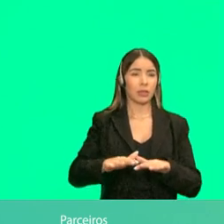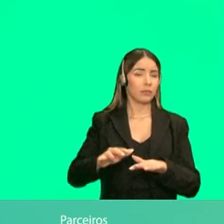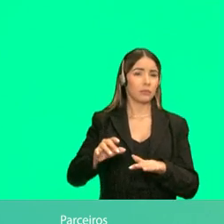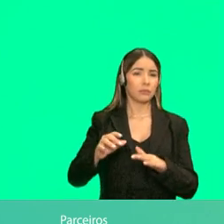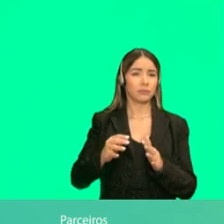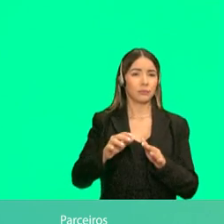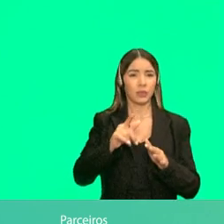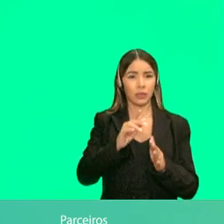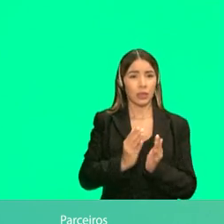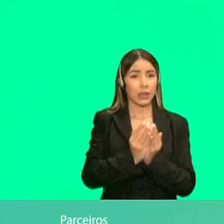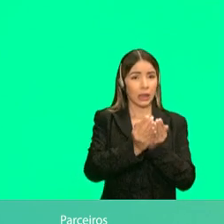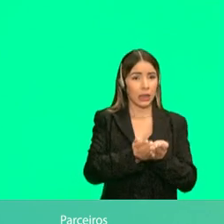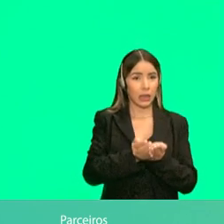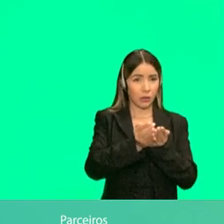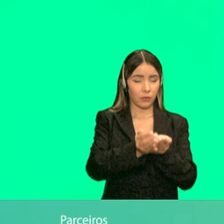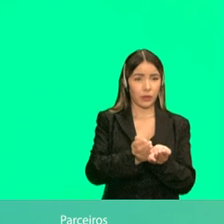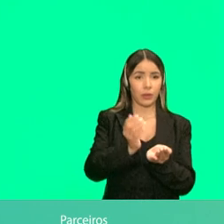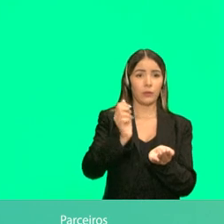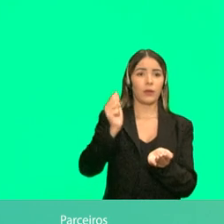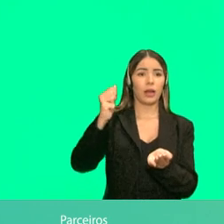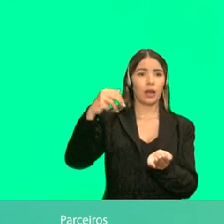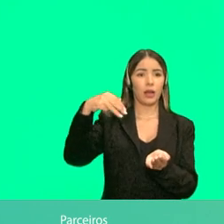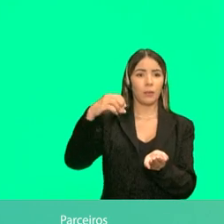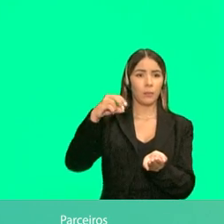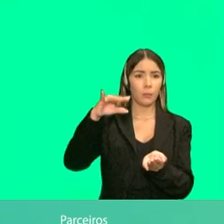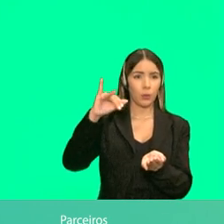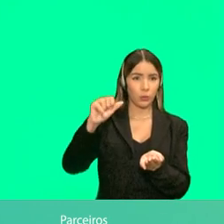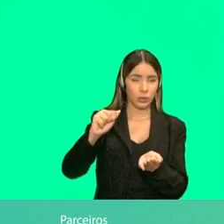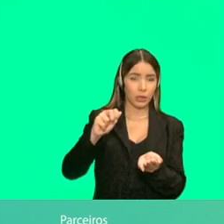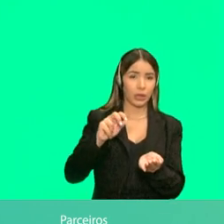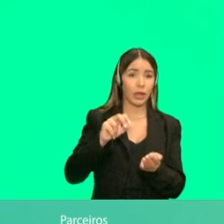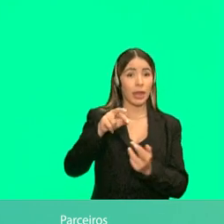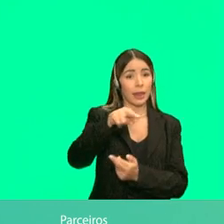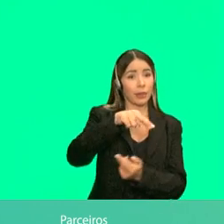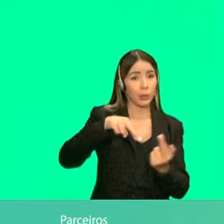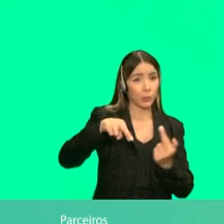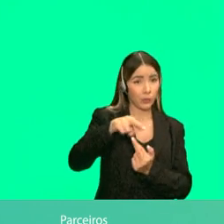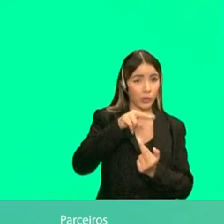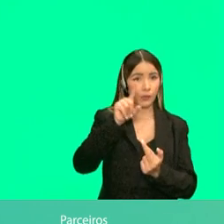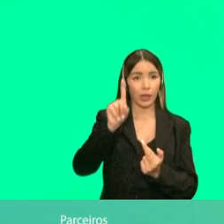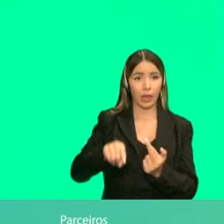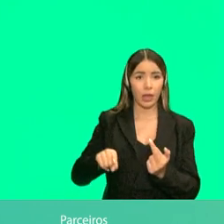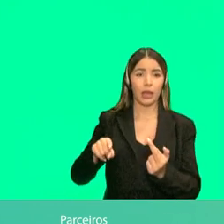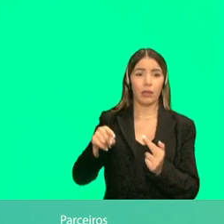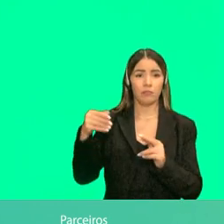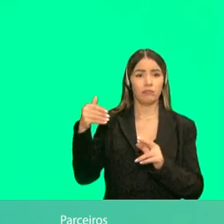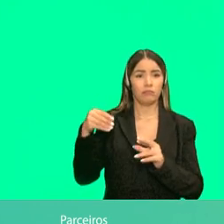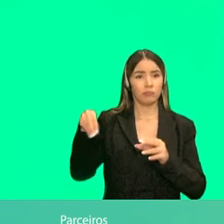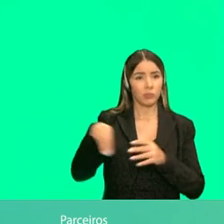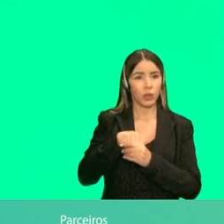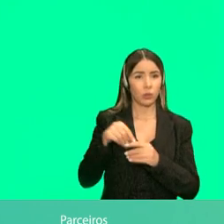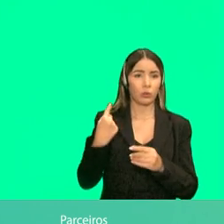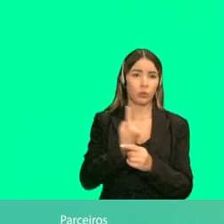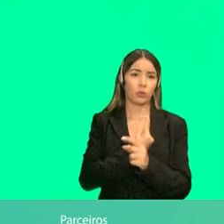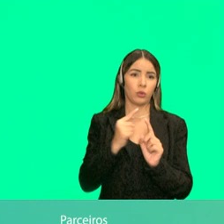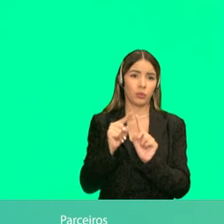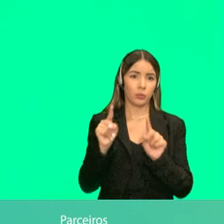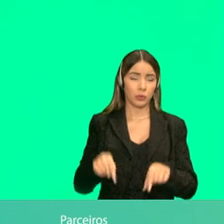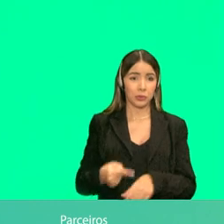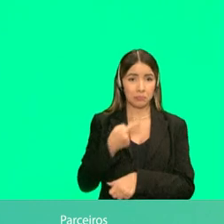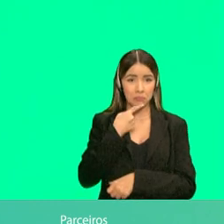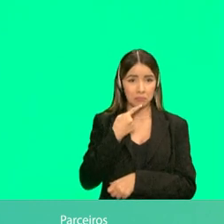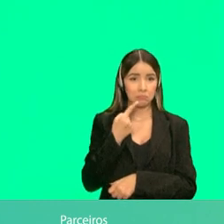our plant to the Brevik port, a 20 kilometers route, totally